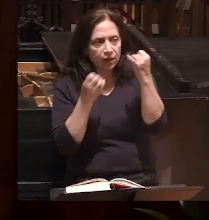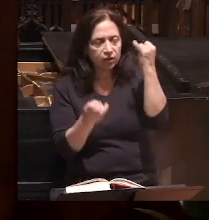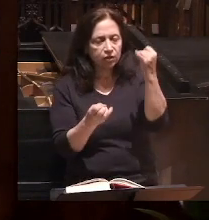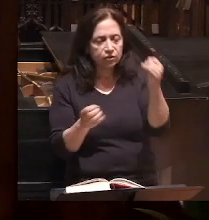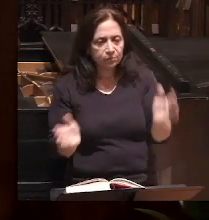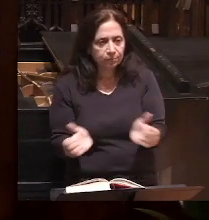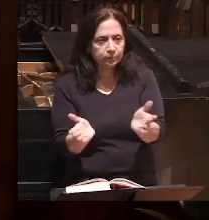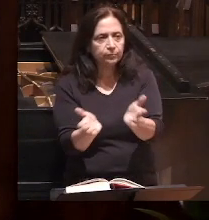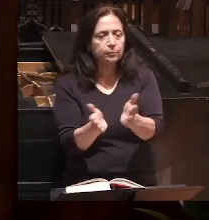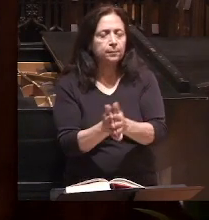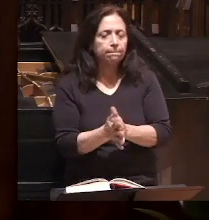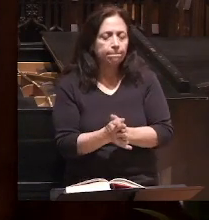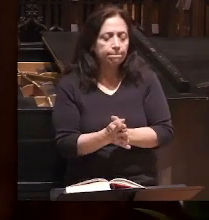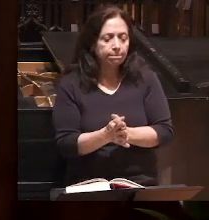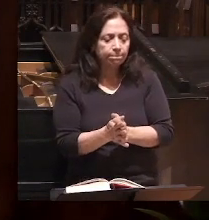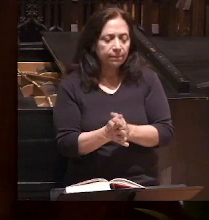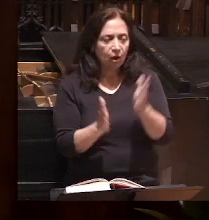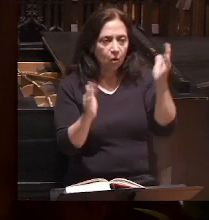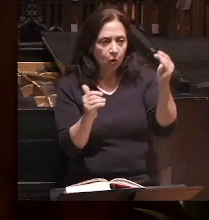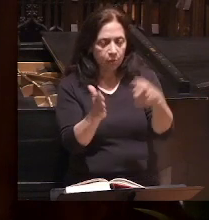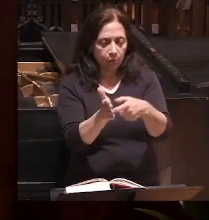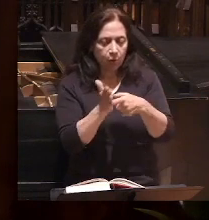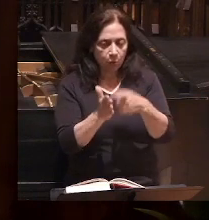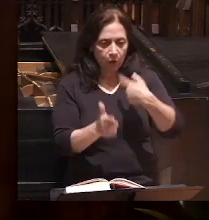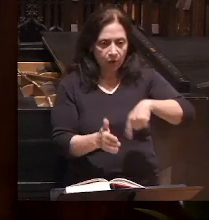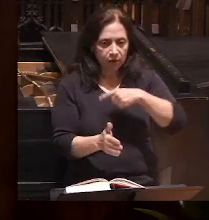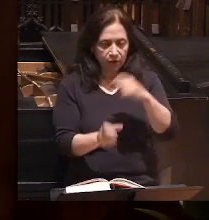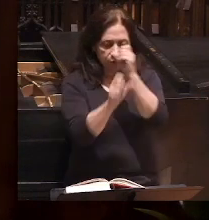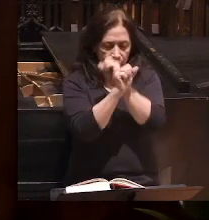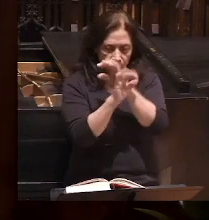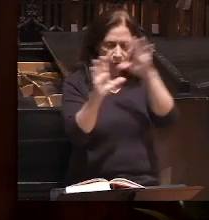imagination, that requires us to dream